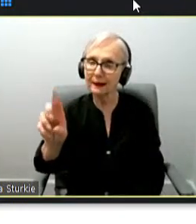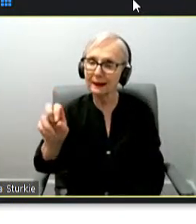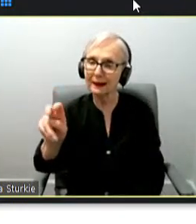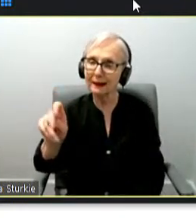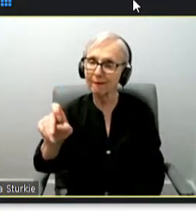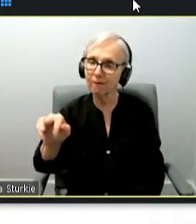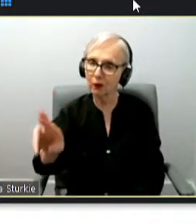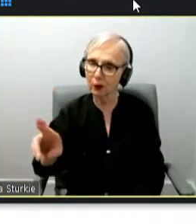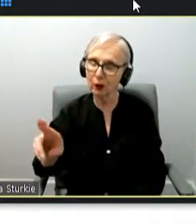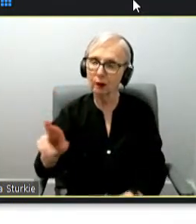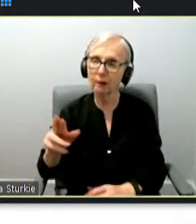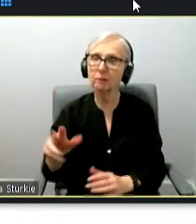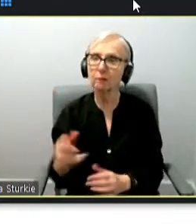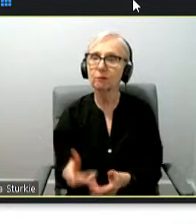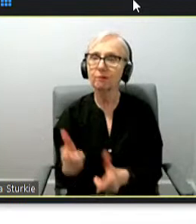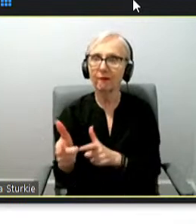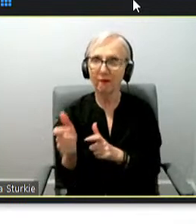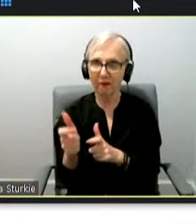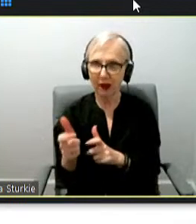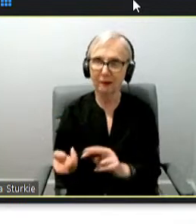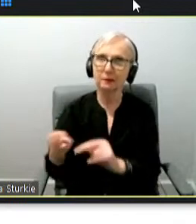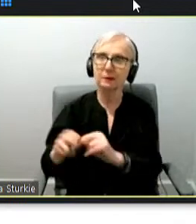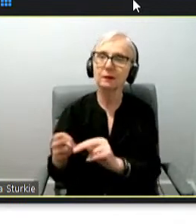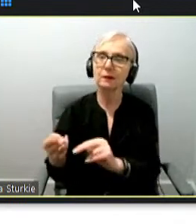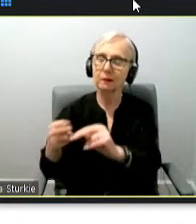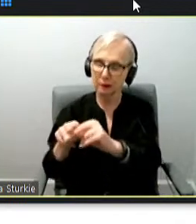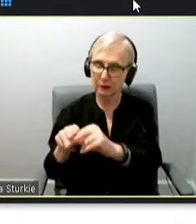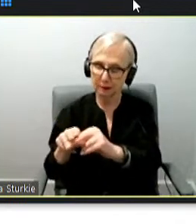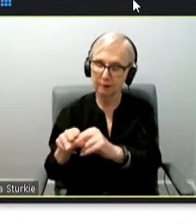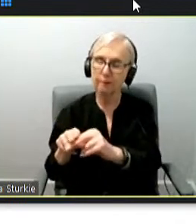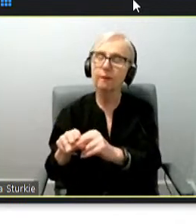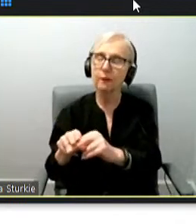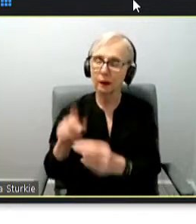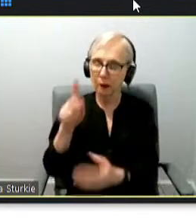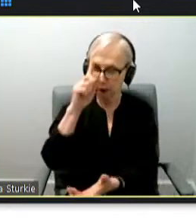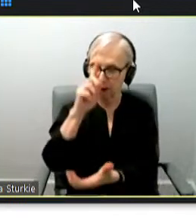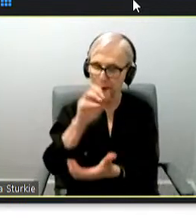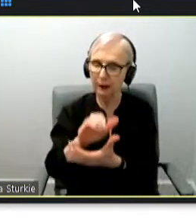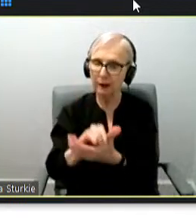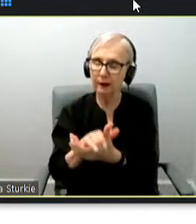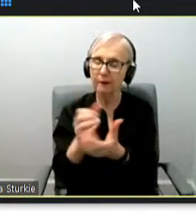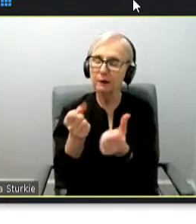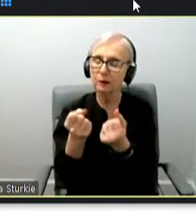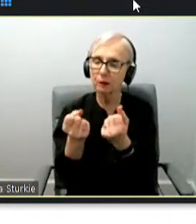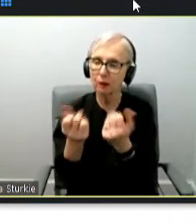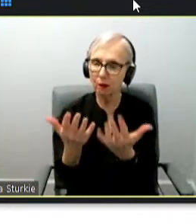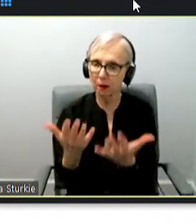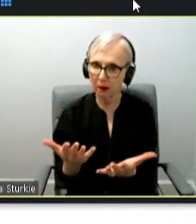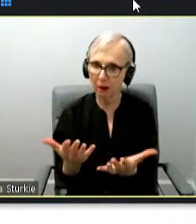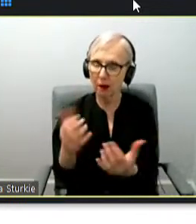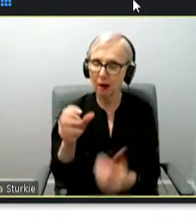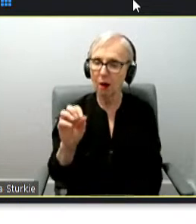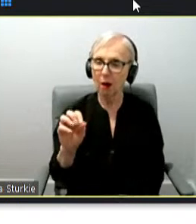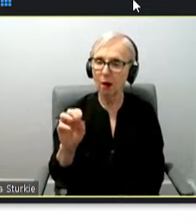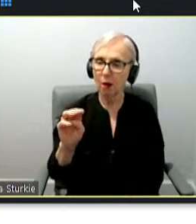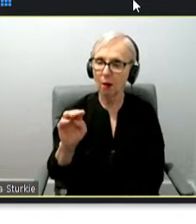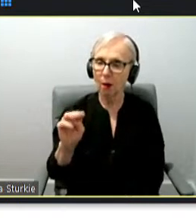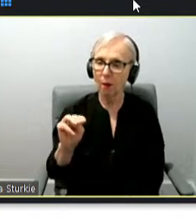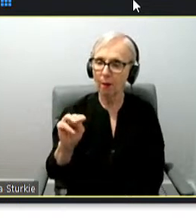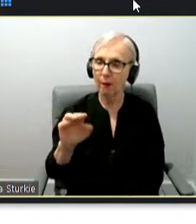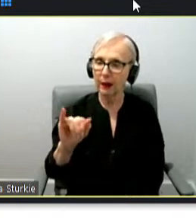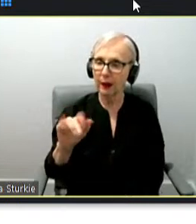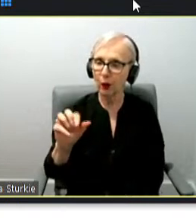rapid increases in the number of cases now. And we do believe that this is being caused by the Omicron variant. So